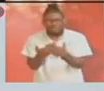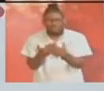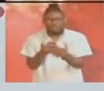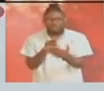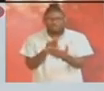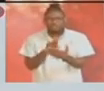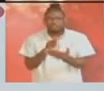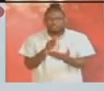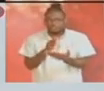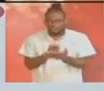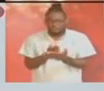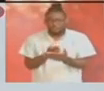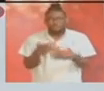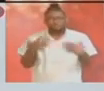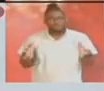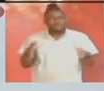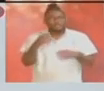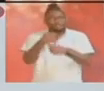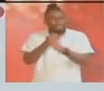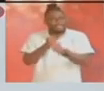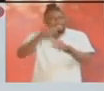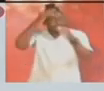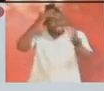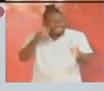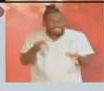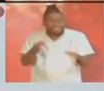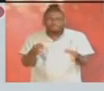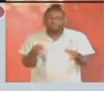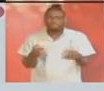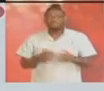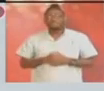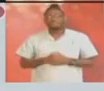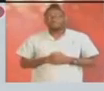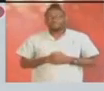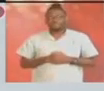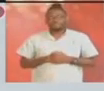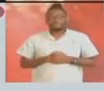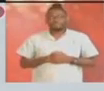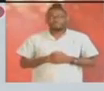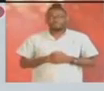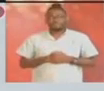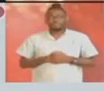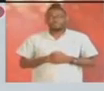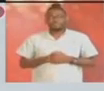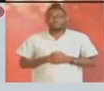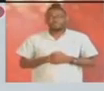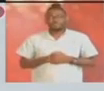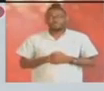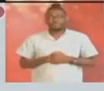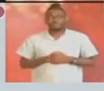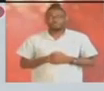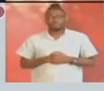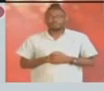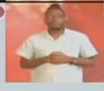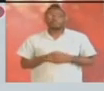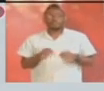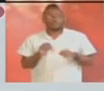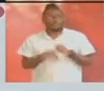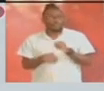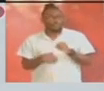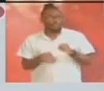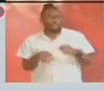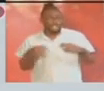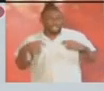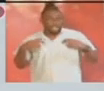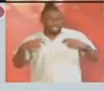the decision after consultation with the Chief Medical Officer and everyone else, especially in light of the fact that we have in our